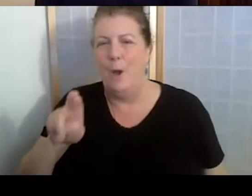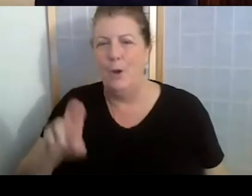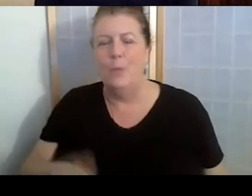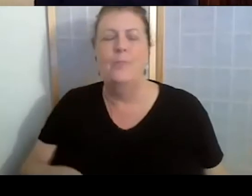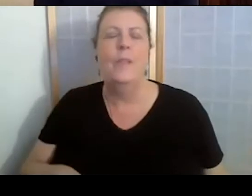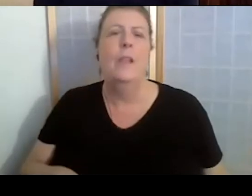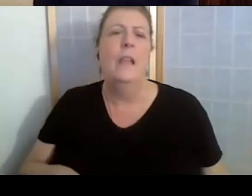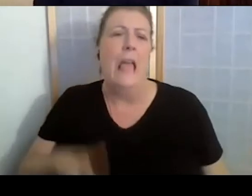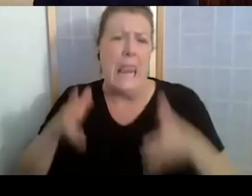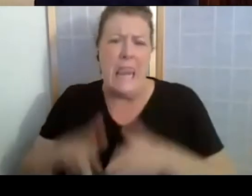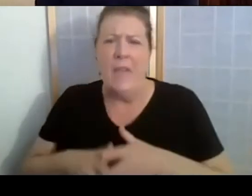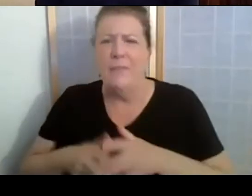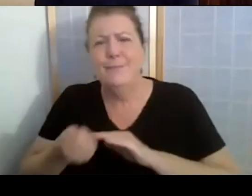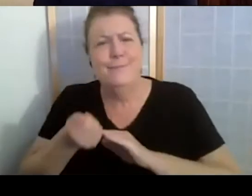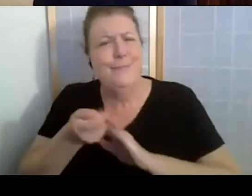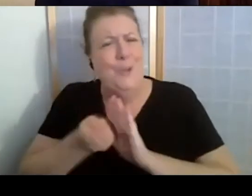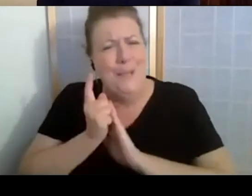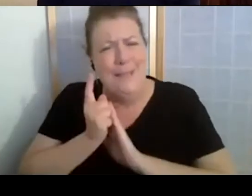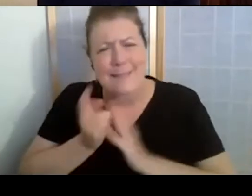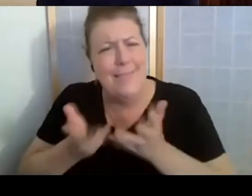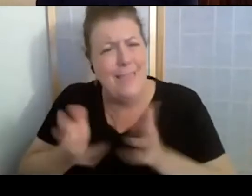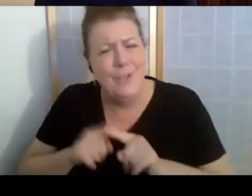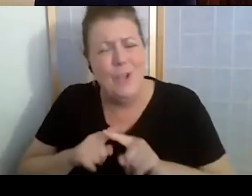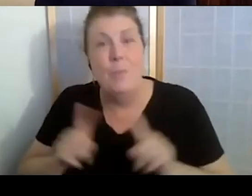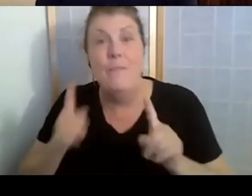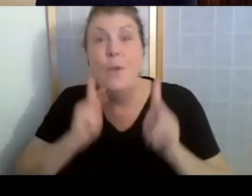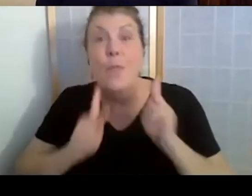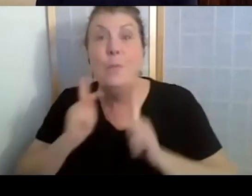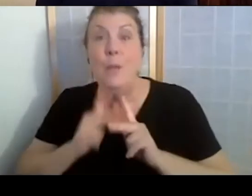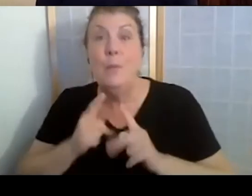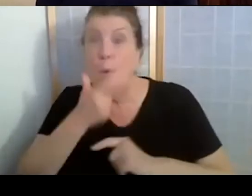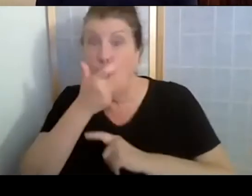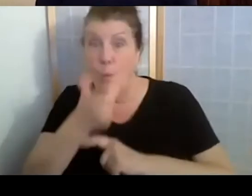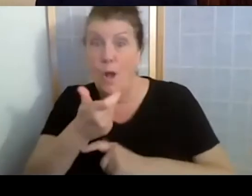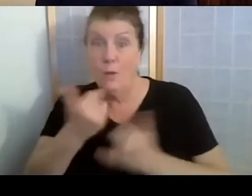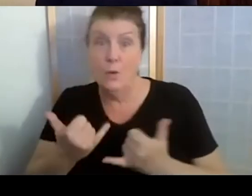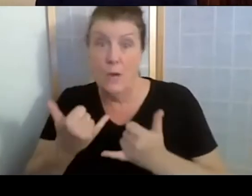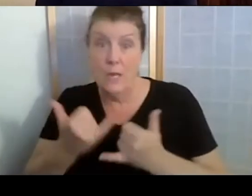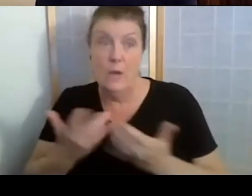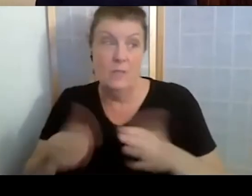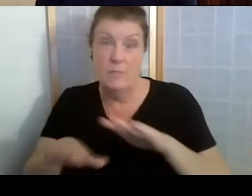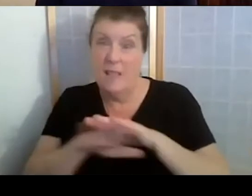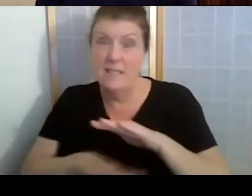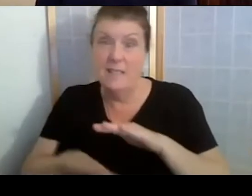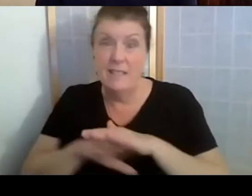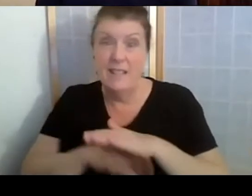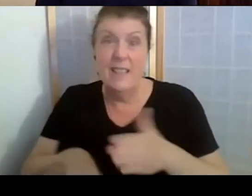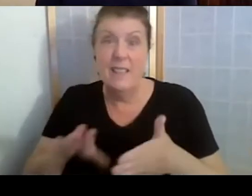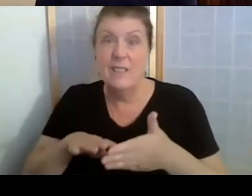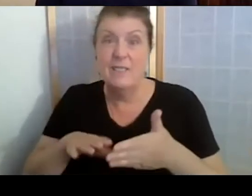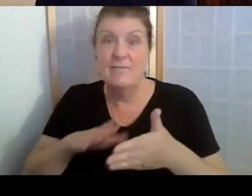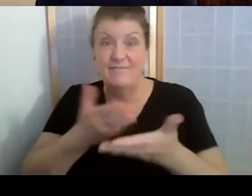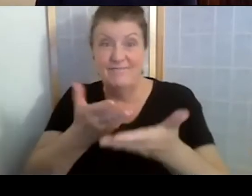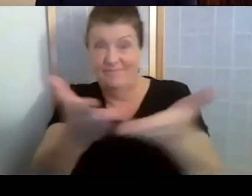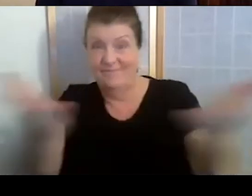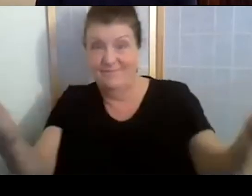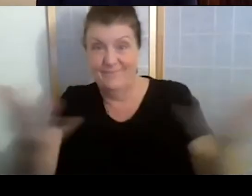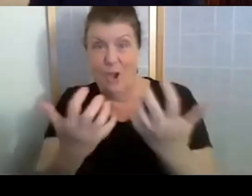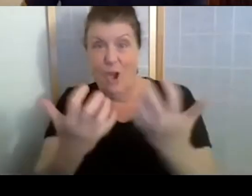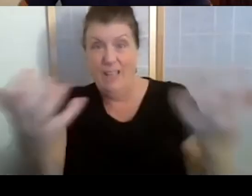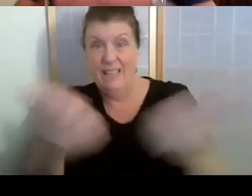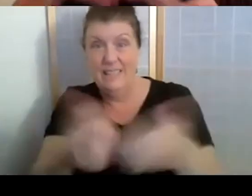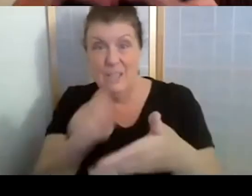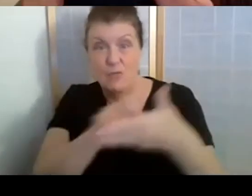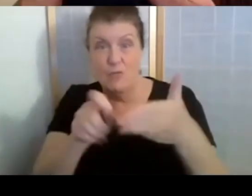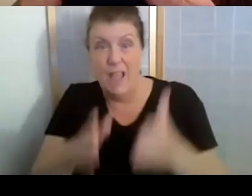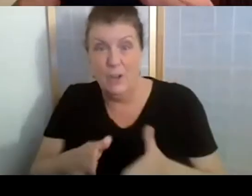just for the sake of the people that are watching, I mean, ostensibly it's writers and it's working writers and aspiring writers. And like, I